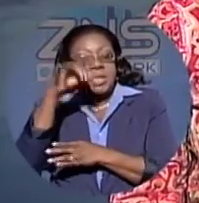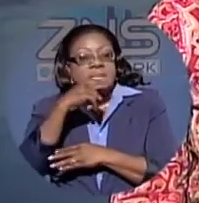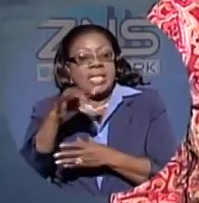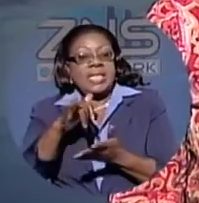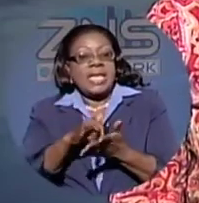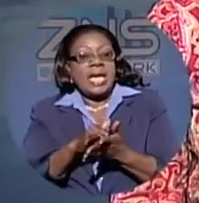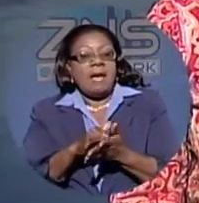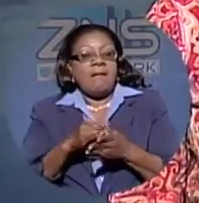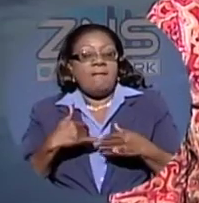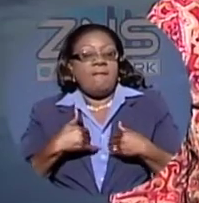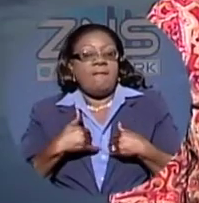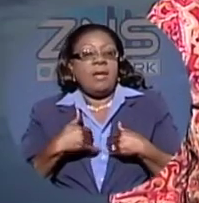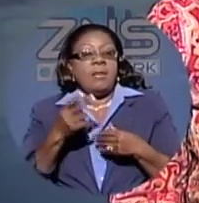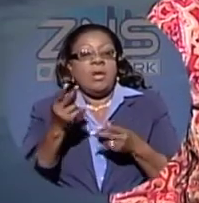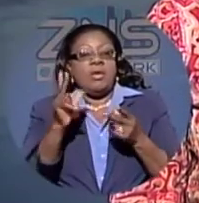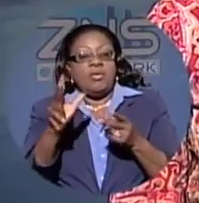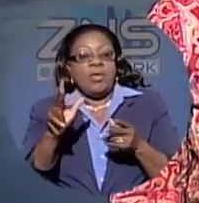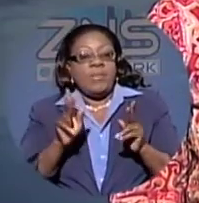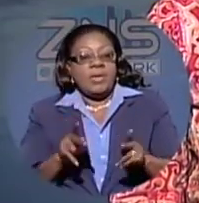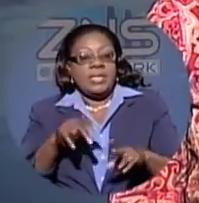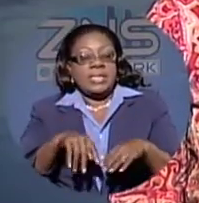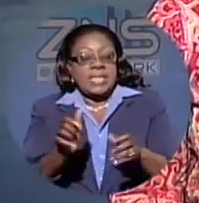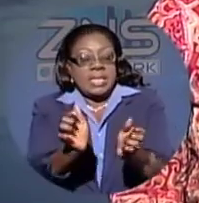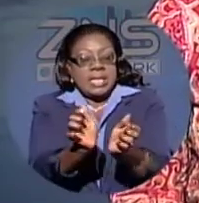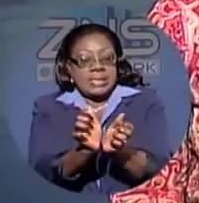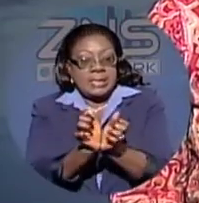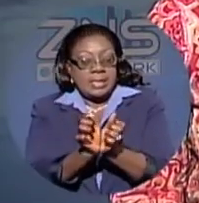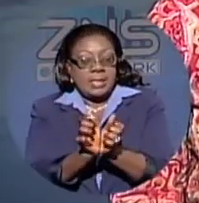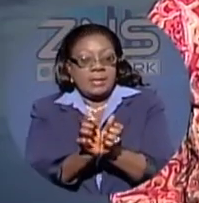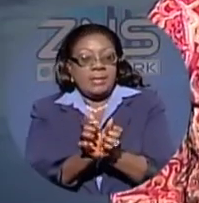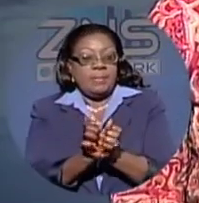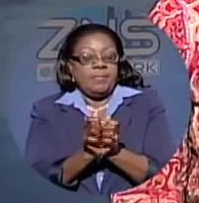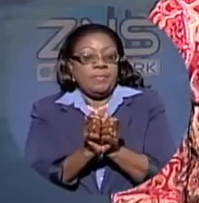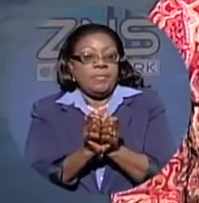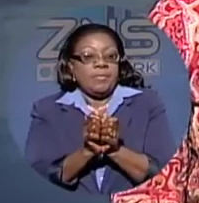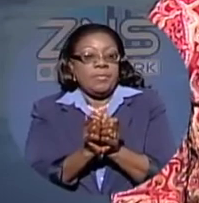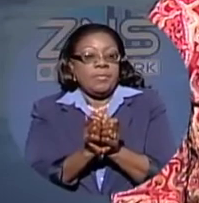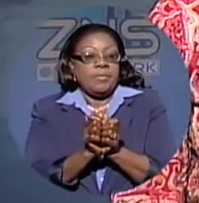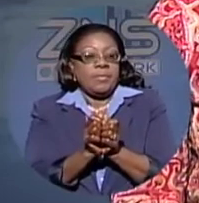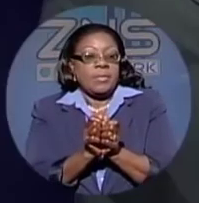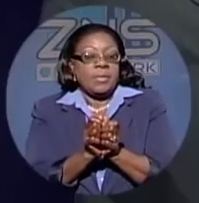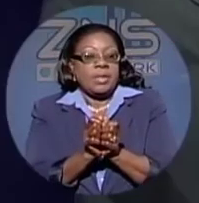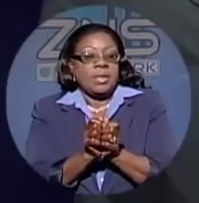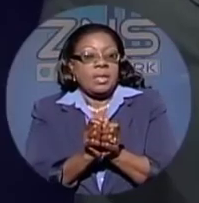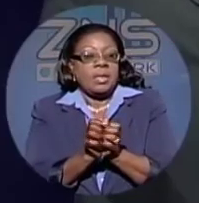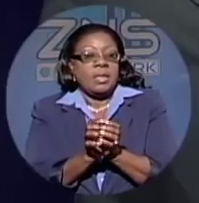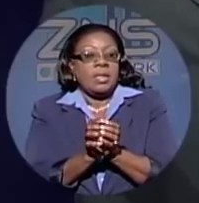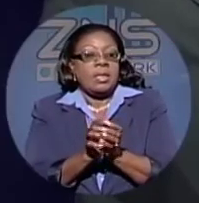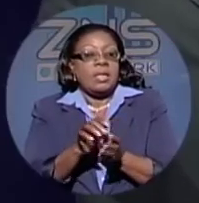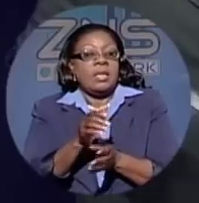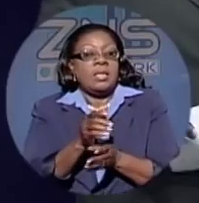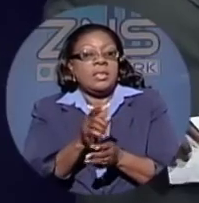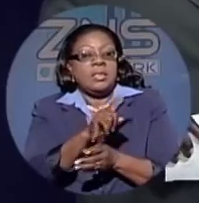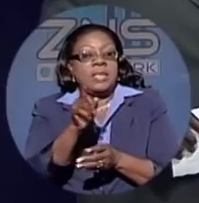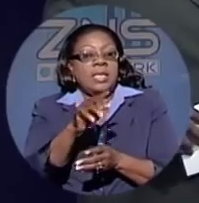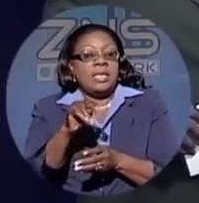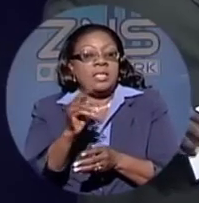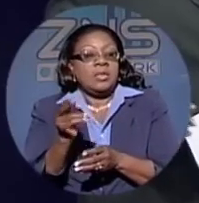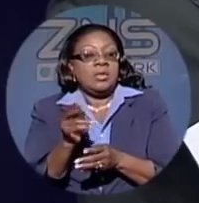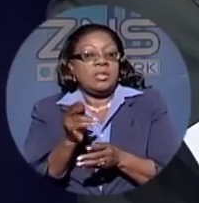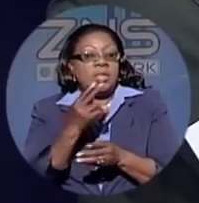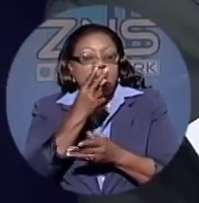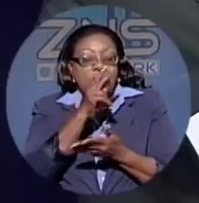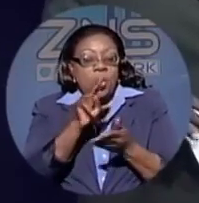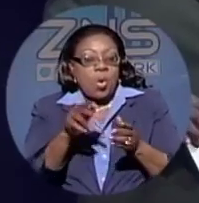three people in custody, but is there a lead suspect that perhaps you can tell us more about? I'm glad you asked that question, Shanique. ZNS News conducted our